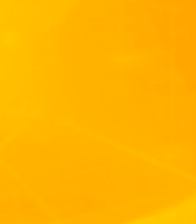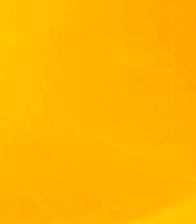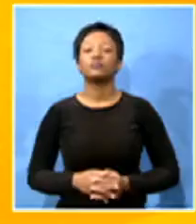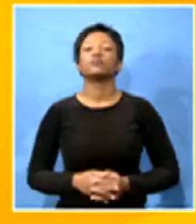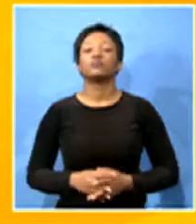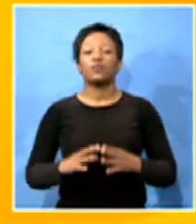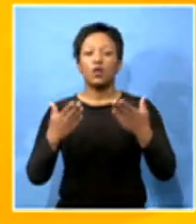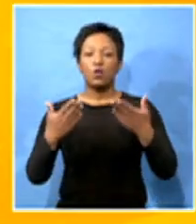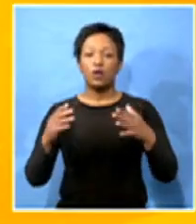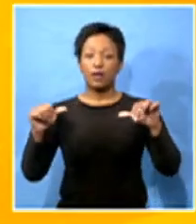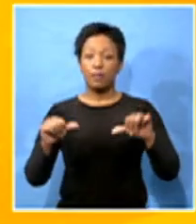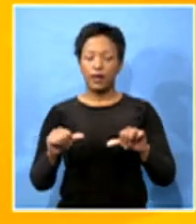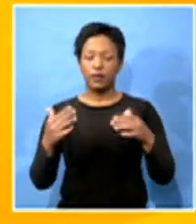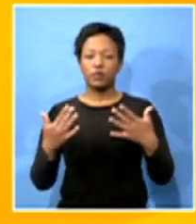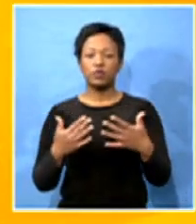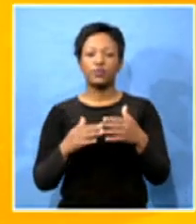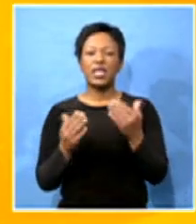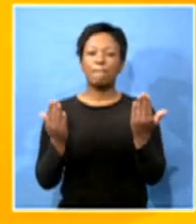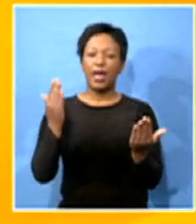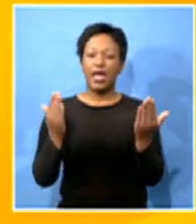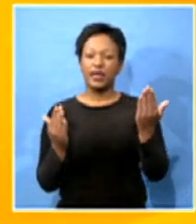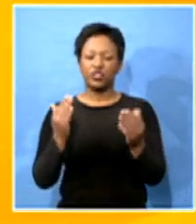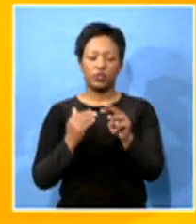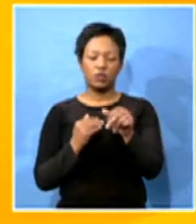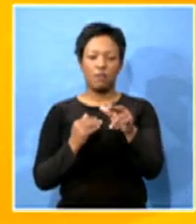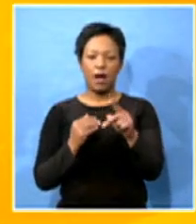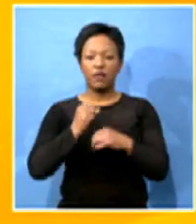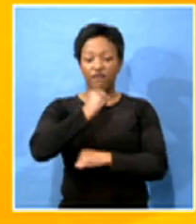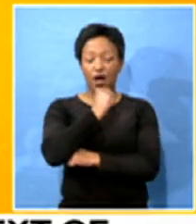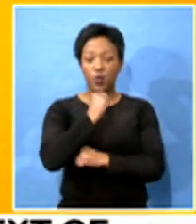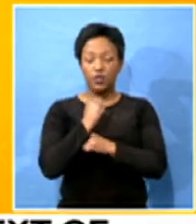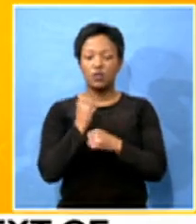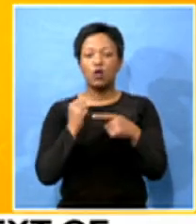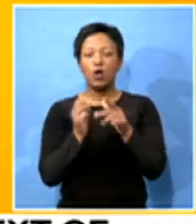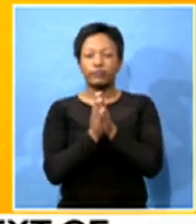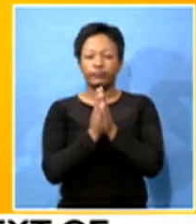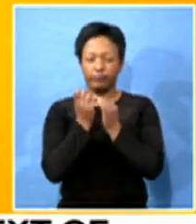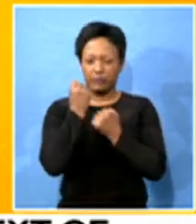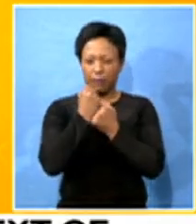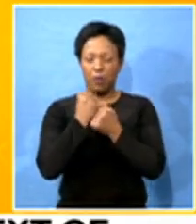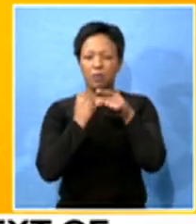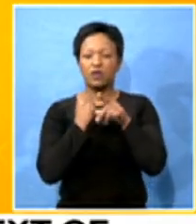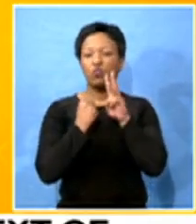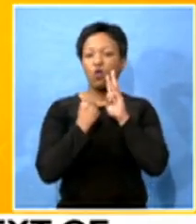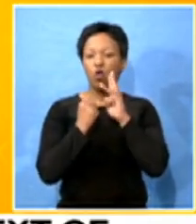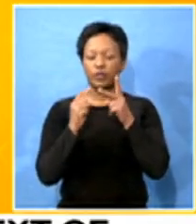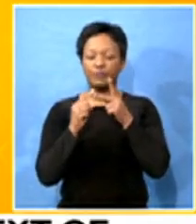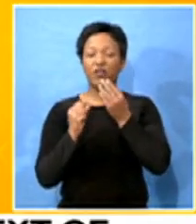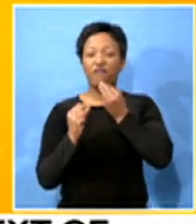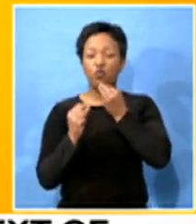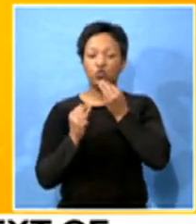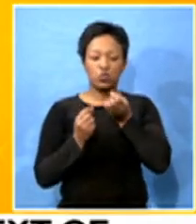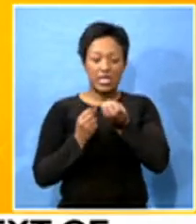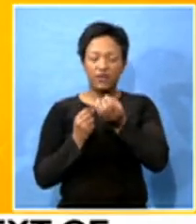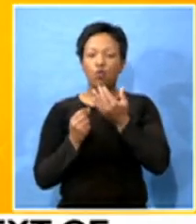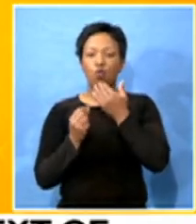Welcome back. The Benchmarks Foundation is calling for increased support in the provision of water and food to communities in mining